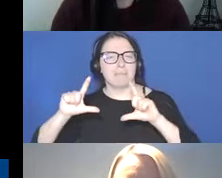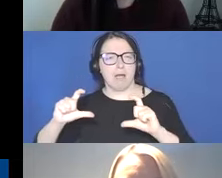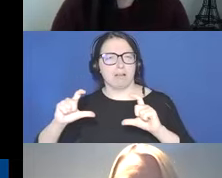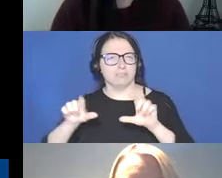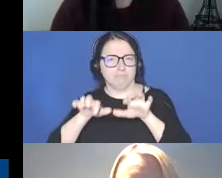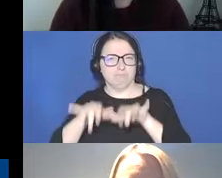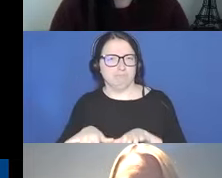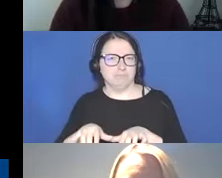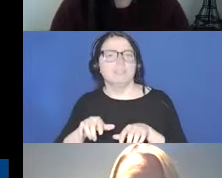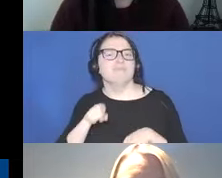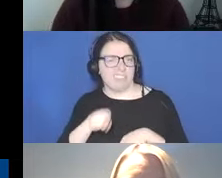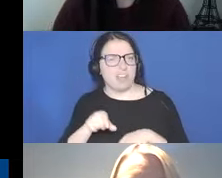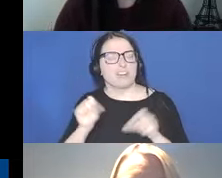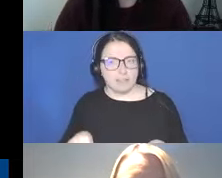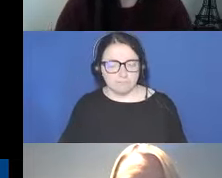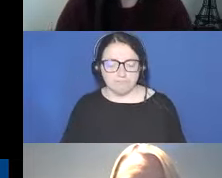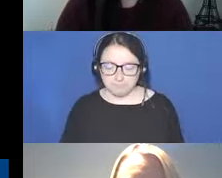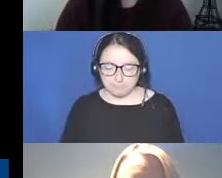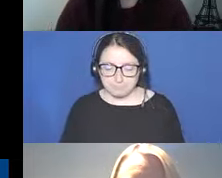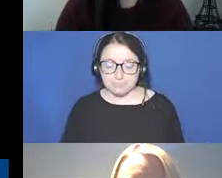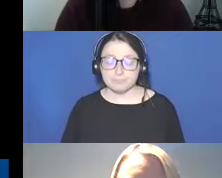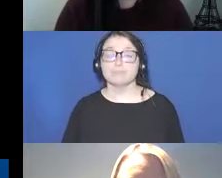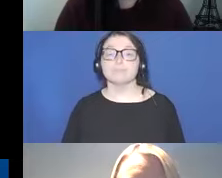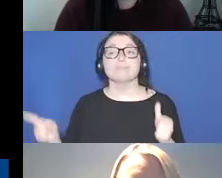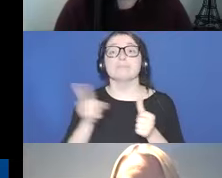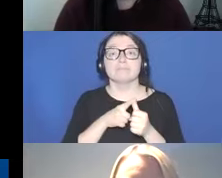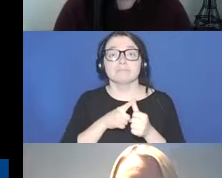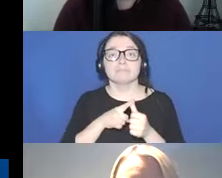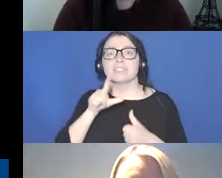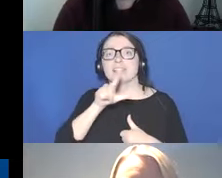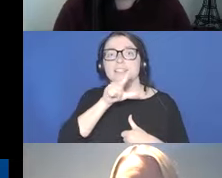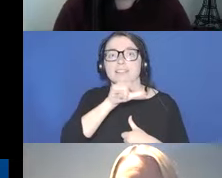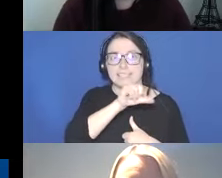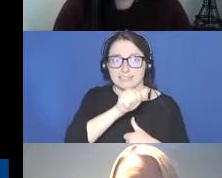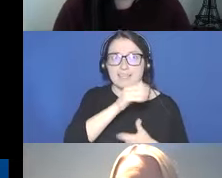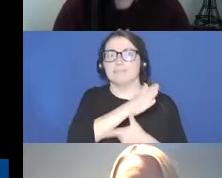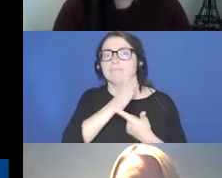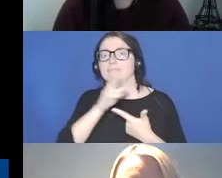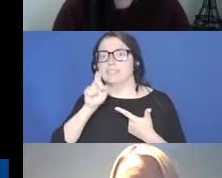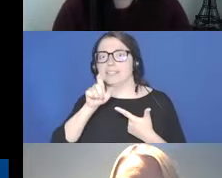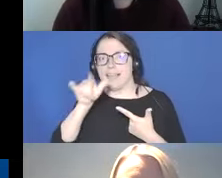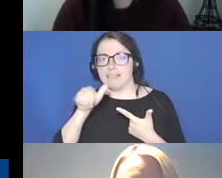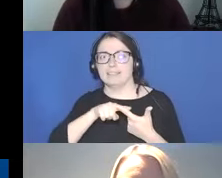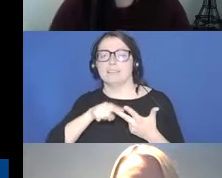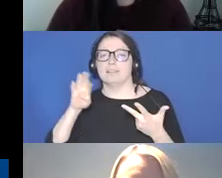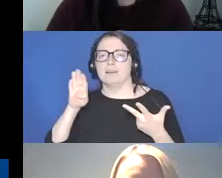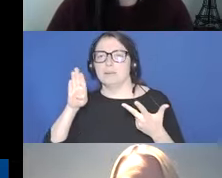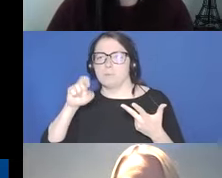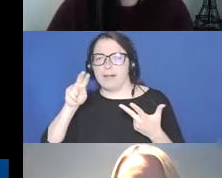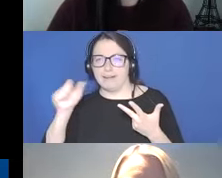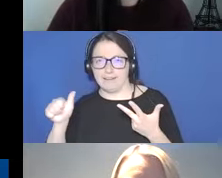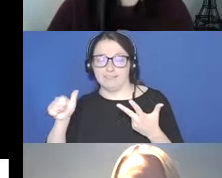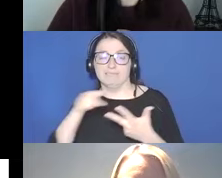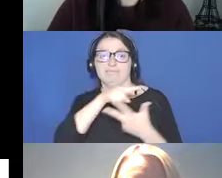to begin our conversation today by asking each of our panelists, Lisa, Kelly, and Brenna, to tell us a bit about themselves.